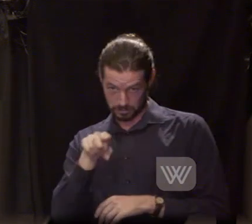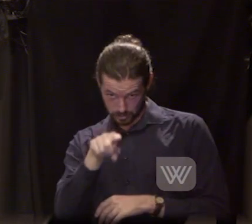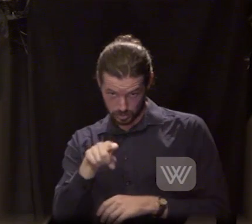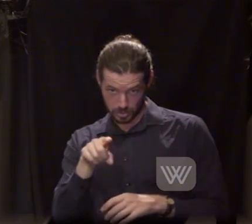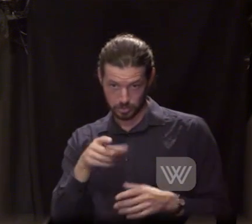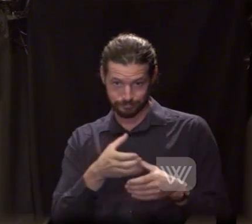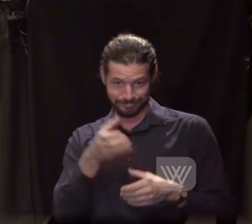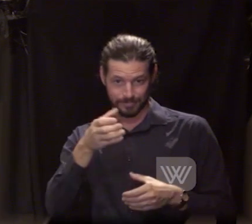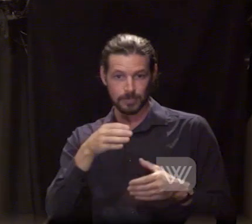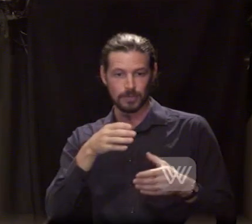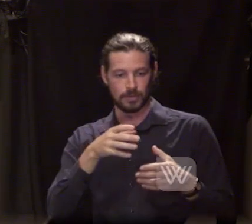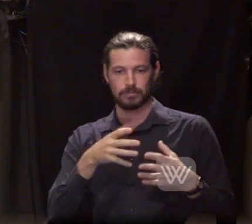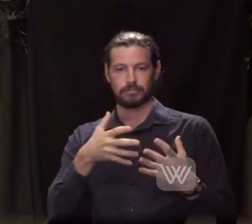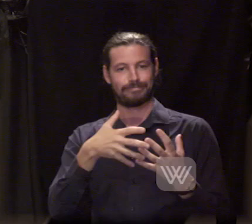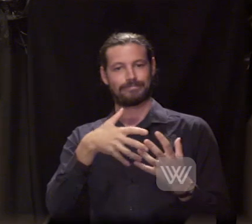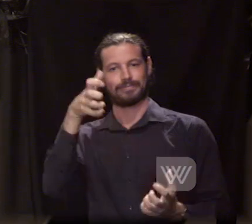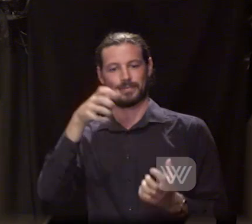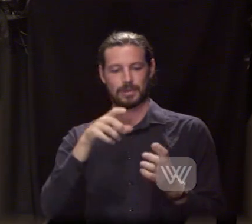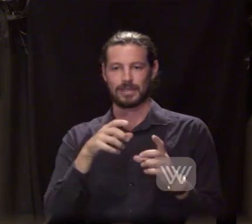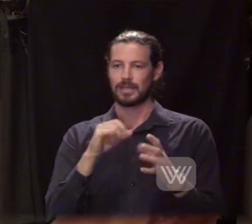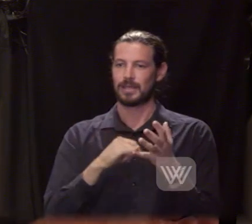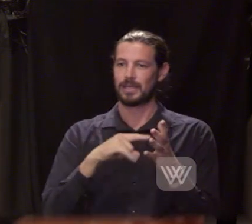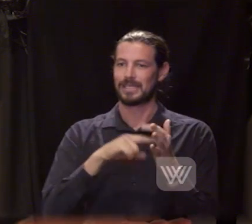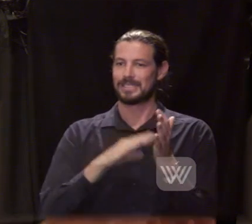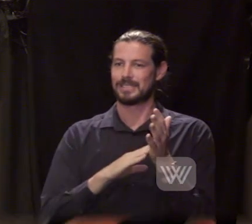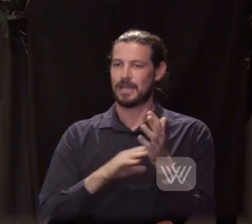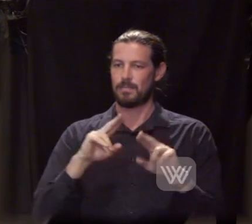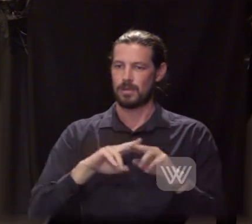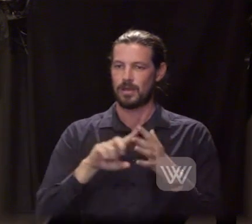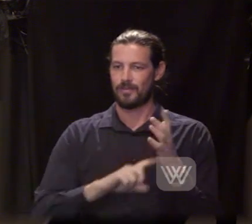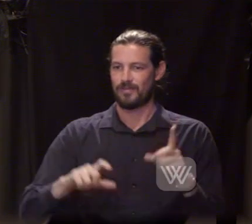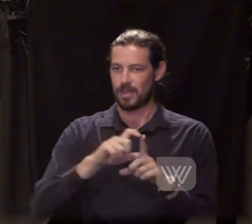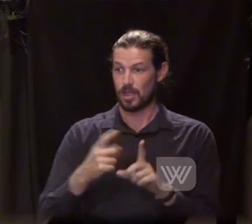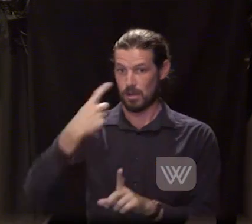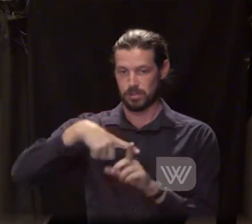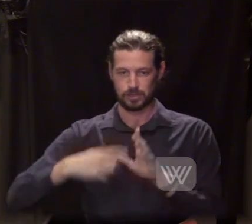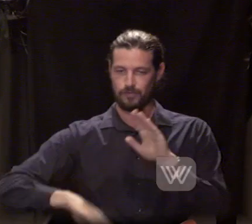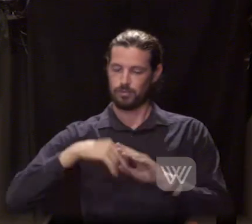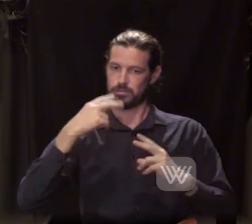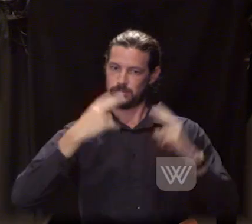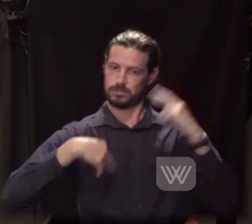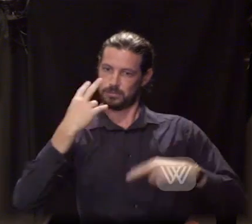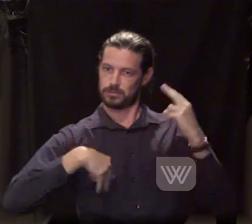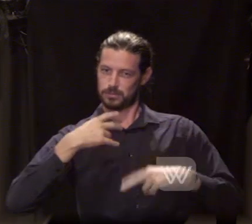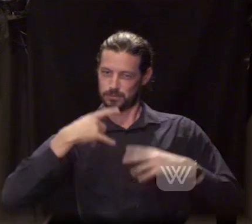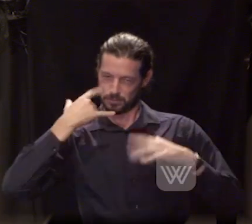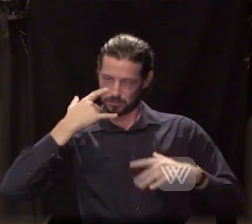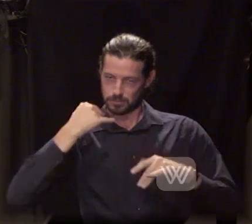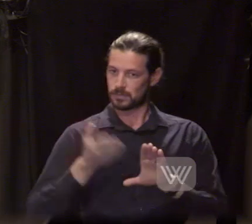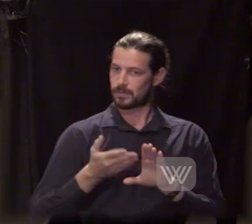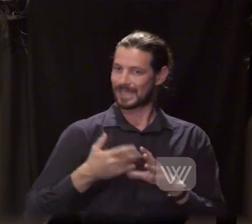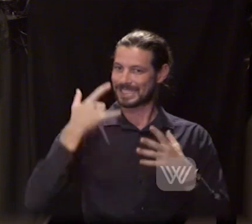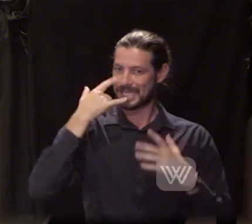a STEM field, and you have to be able to pass the psychological battery that they have. And they don't necessarily tell